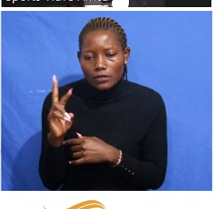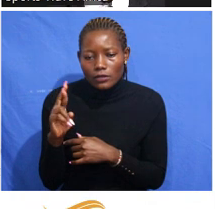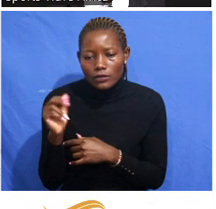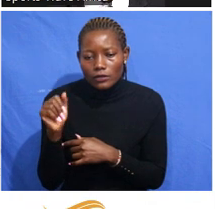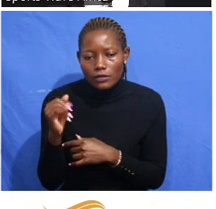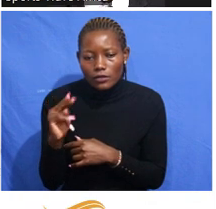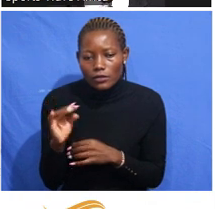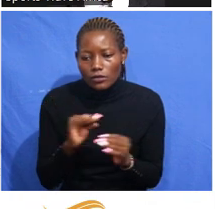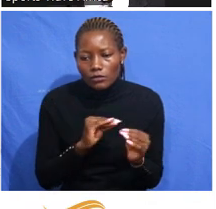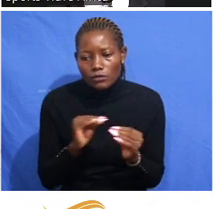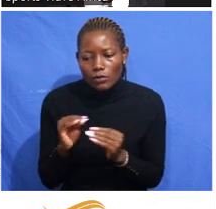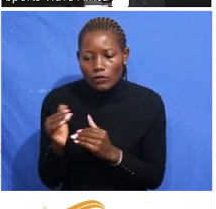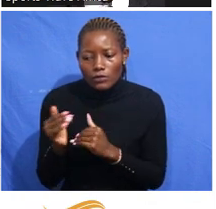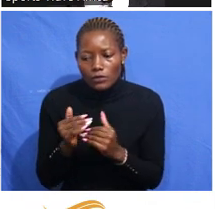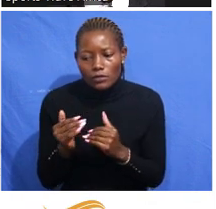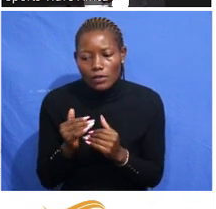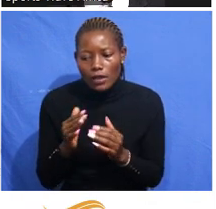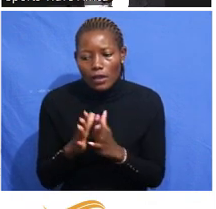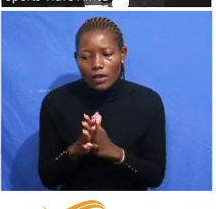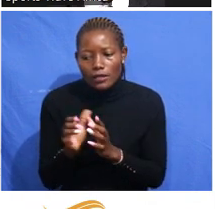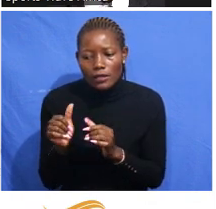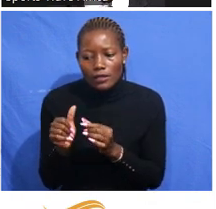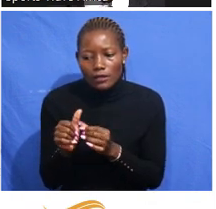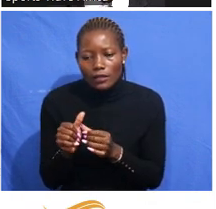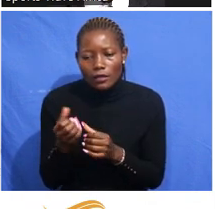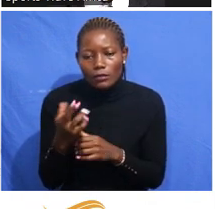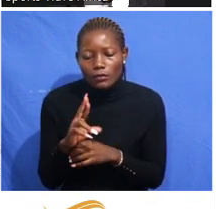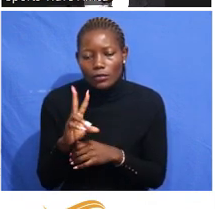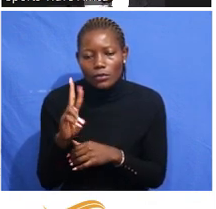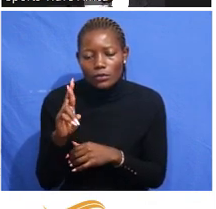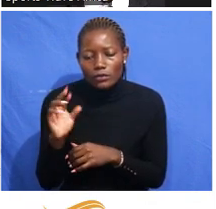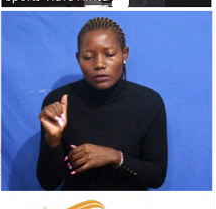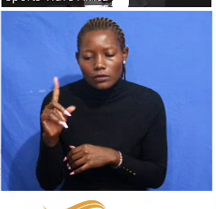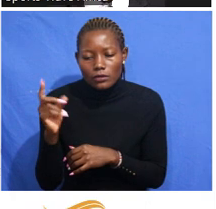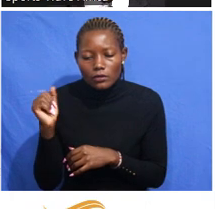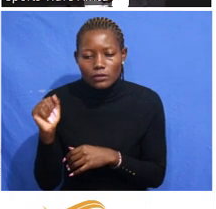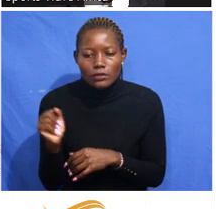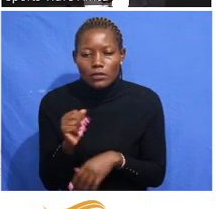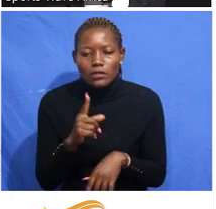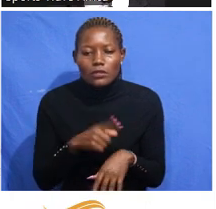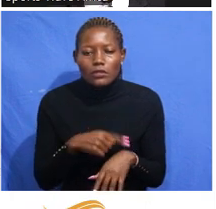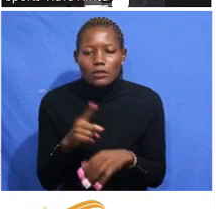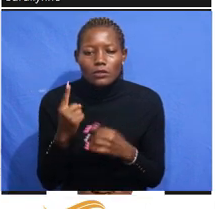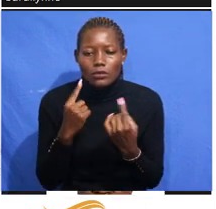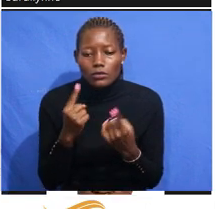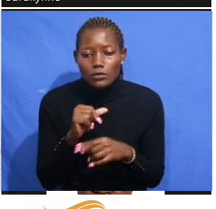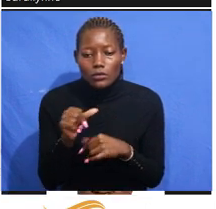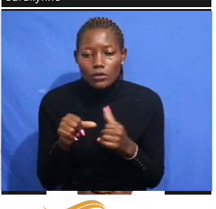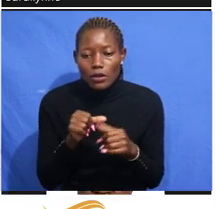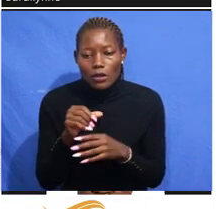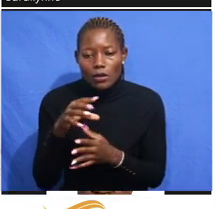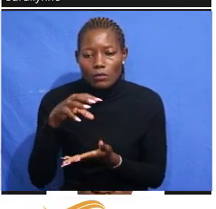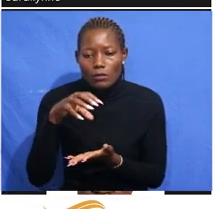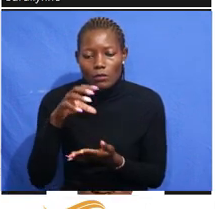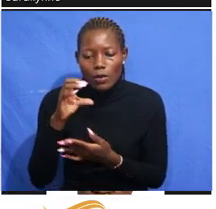or radius. Circumduction, when you describe a cone, extended segment describes a cone